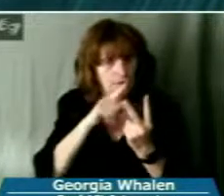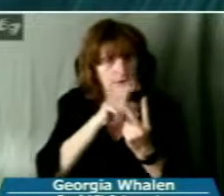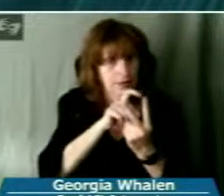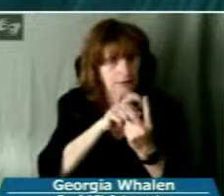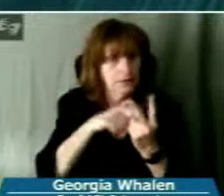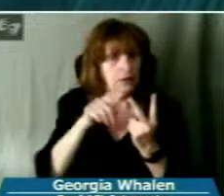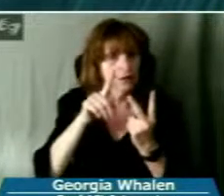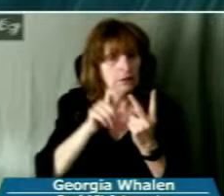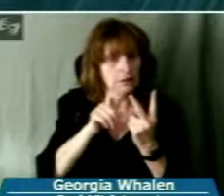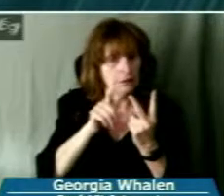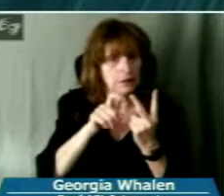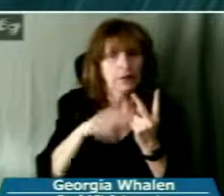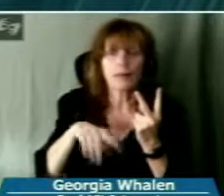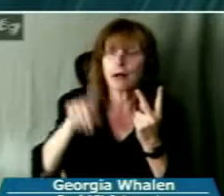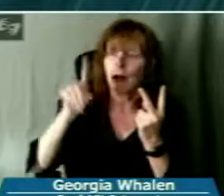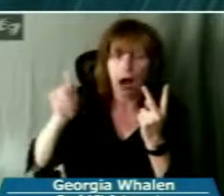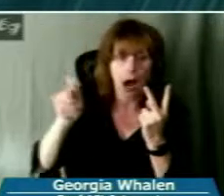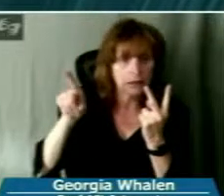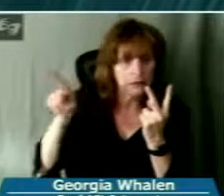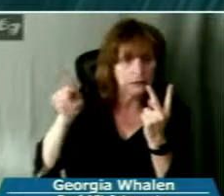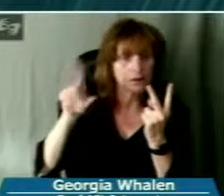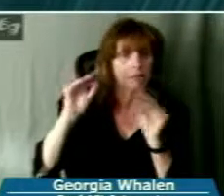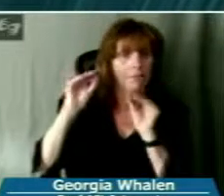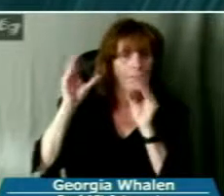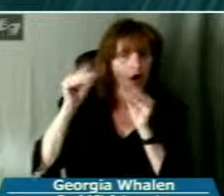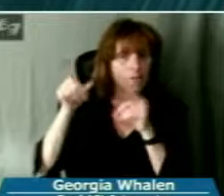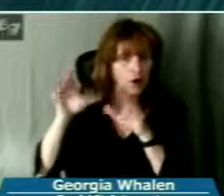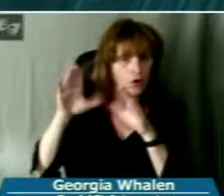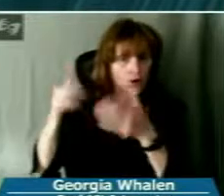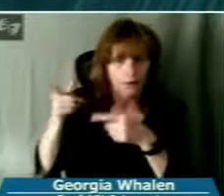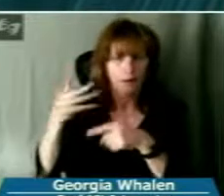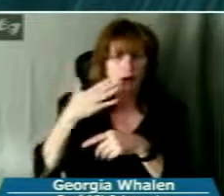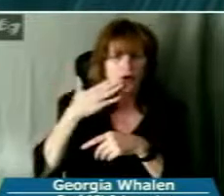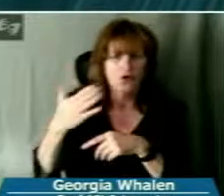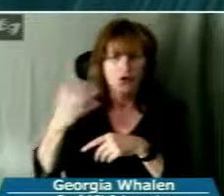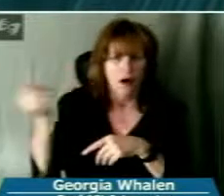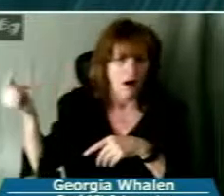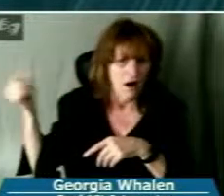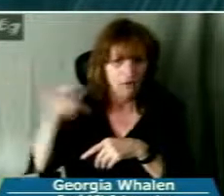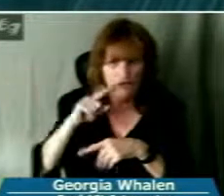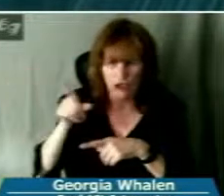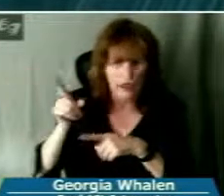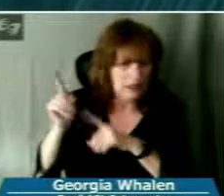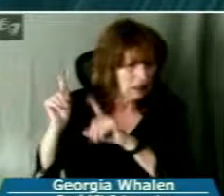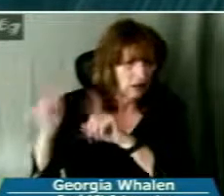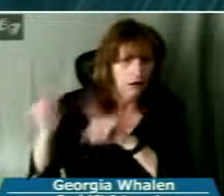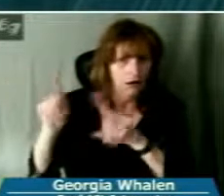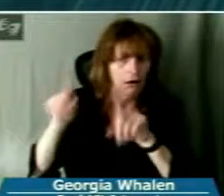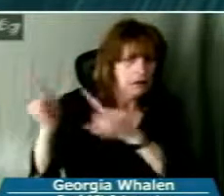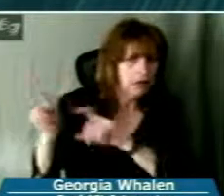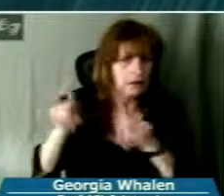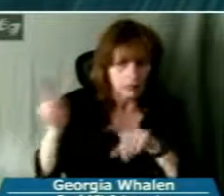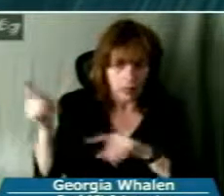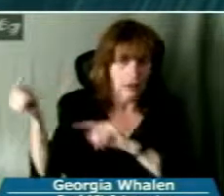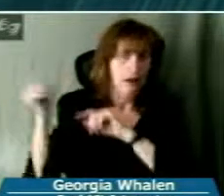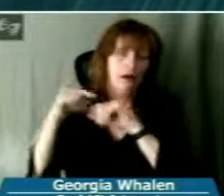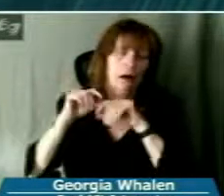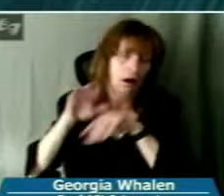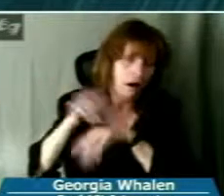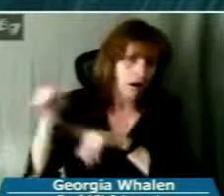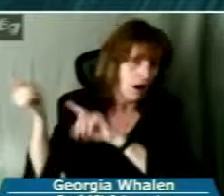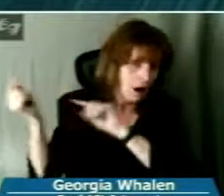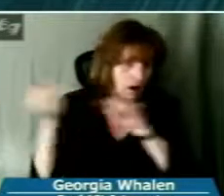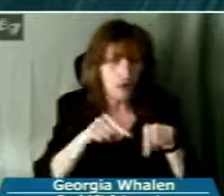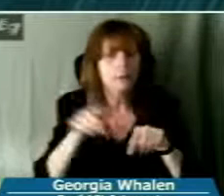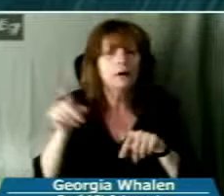our paramedic partners, who have been just fabulous about going out to situations such as this, to do some testing of the close contacts of that